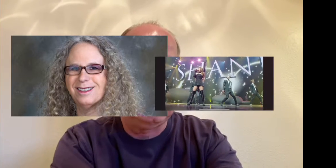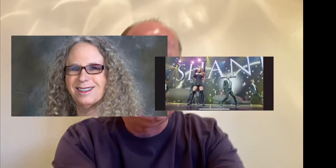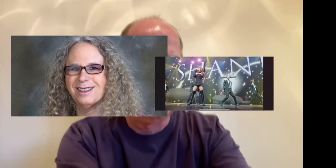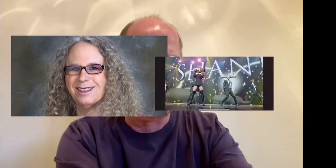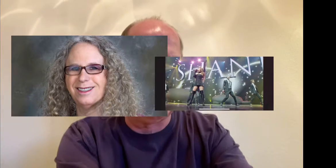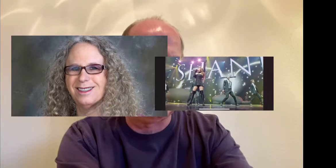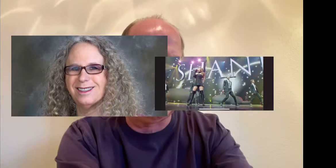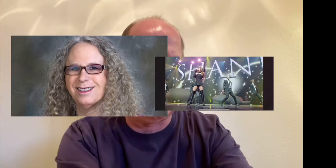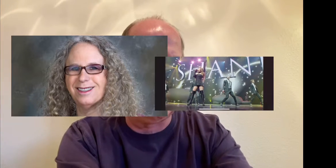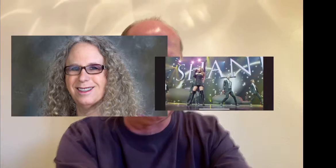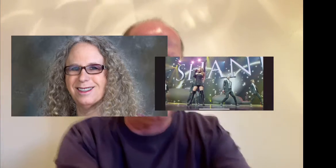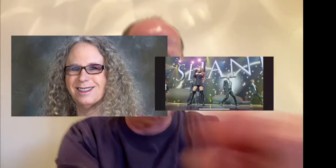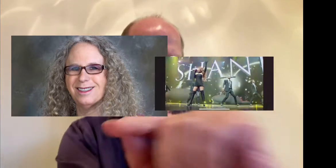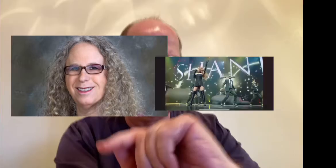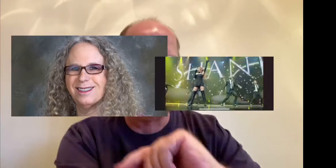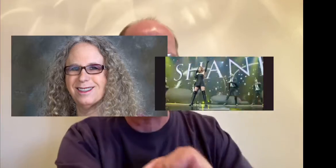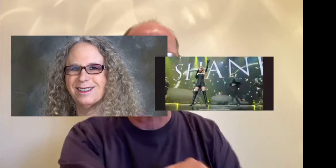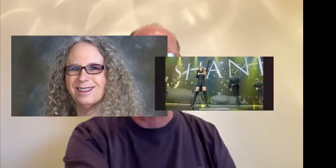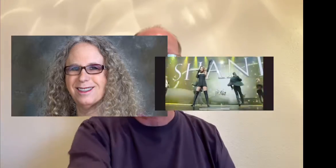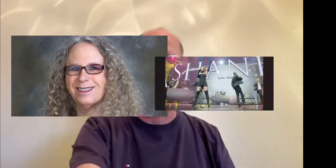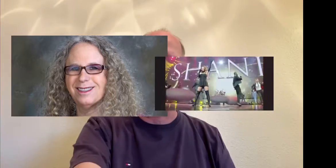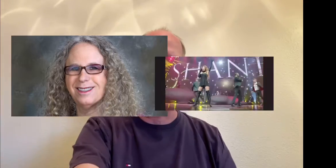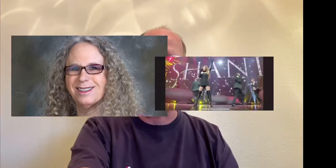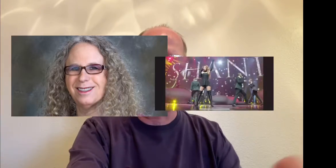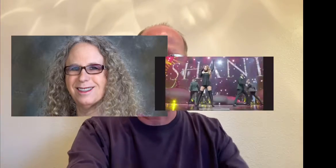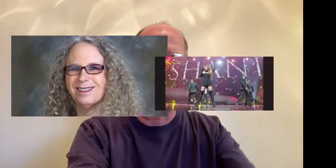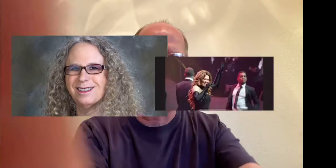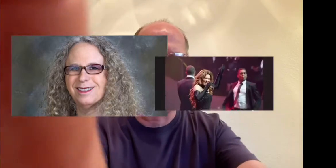today. So take it away.